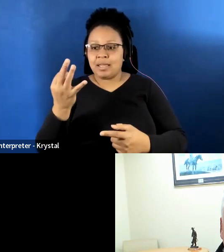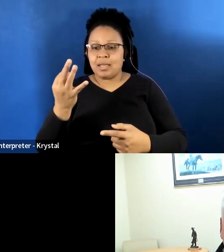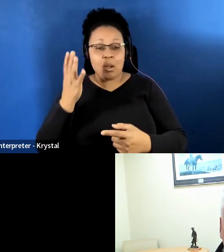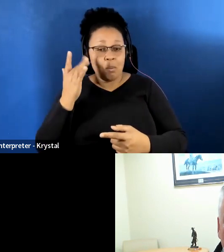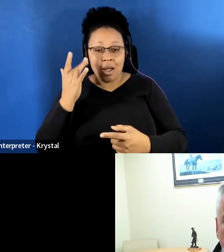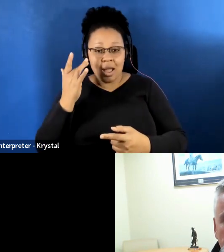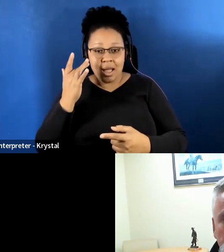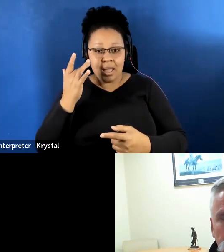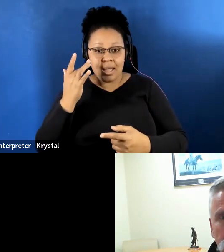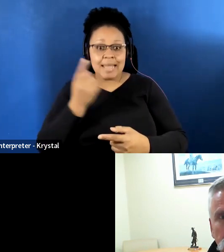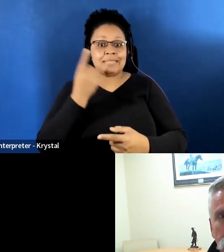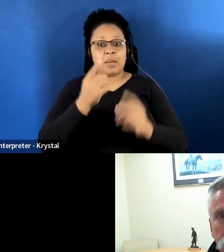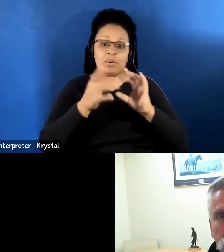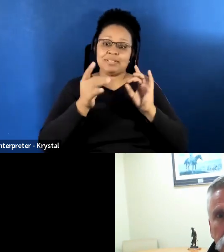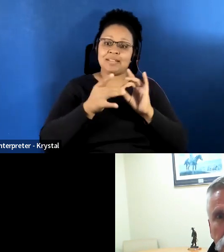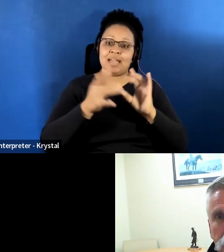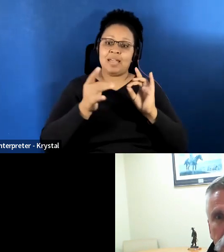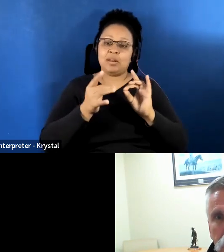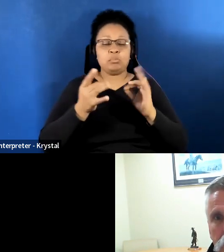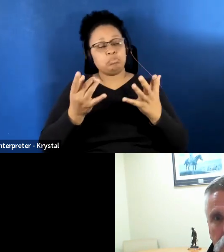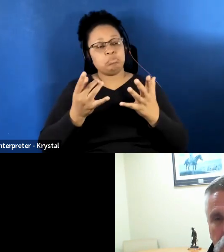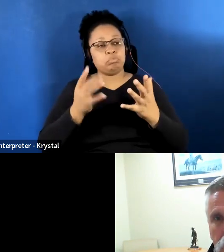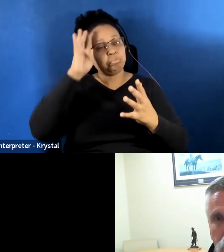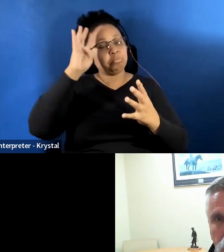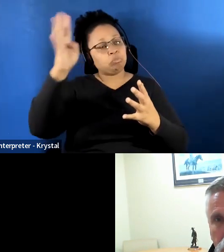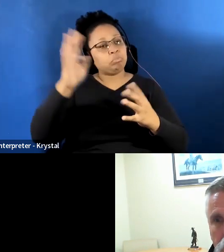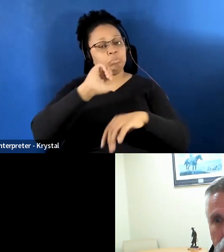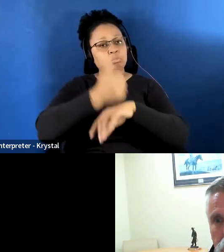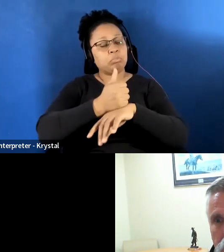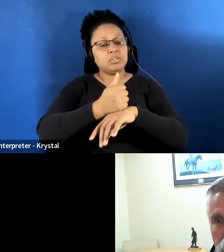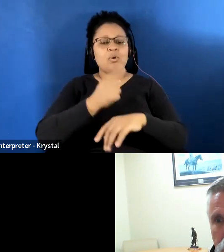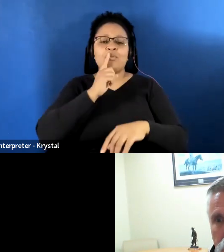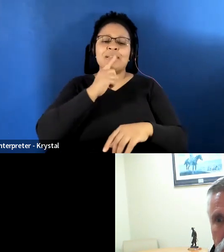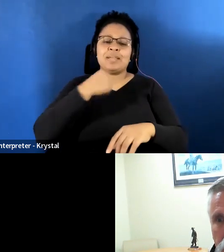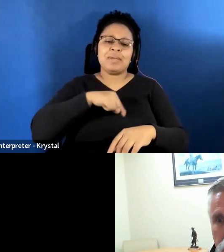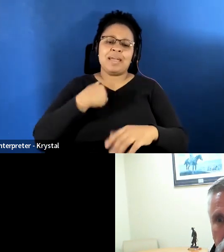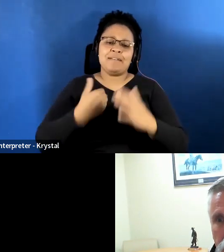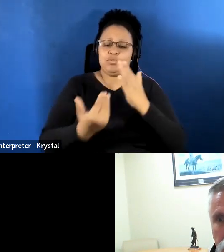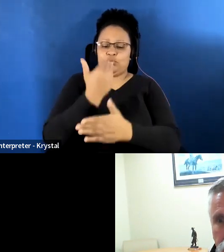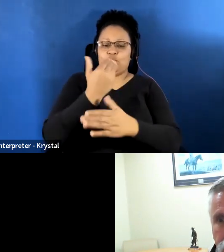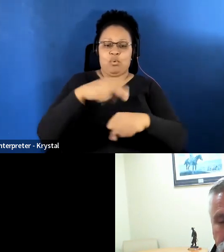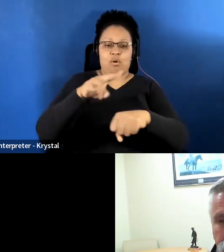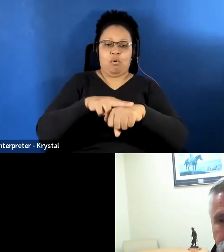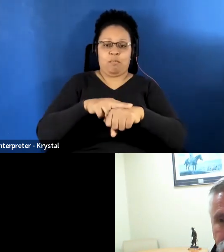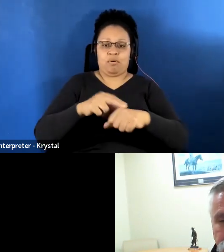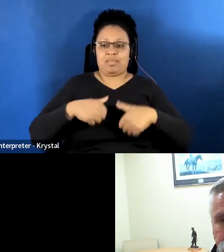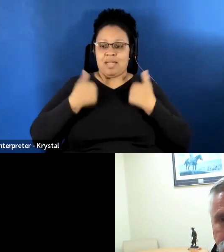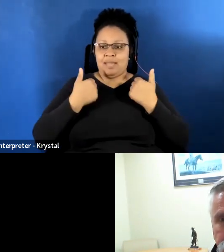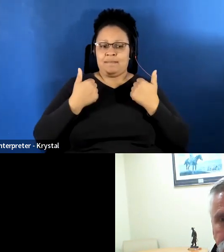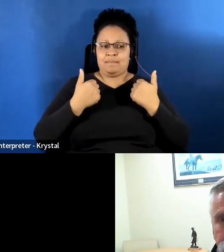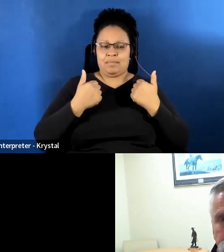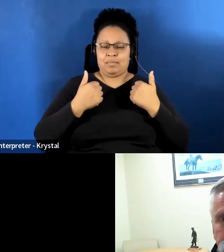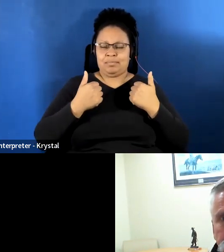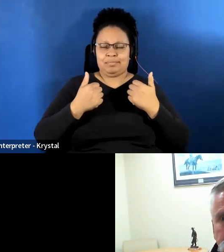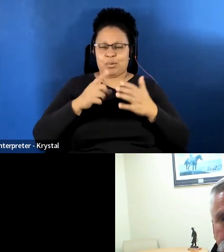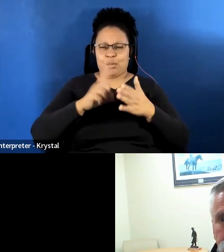somewhere along the way, somebody said this is, so they're just new normals, and our whole world now is about new normals, whatever that means. We don't even like the word